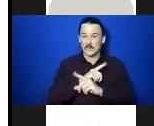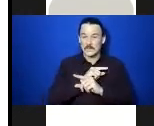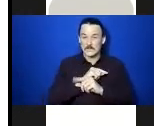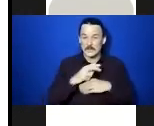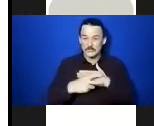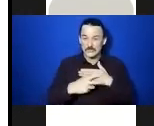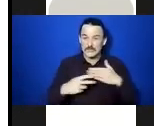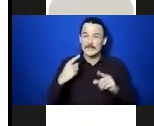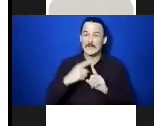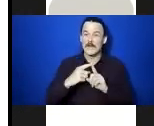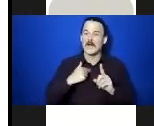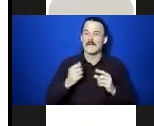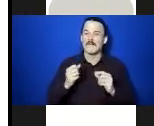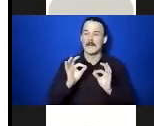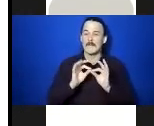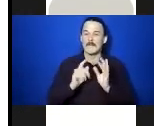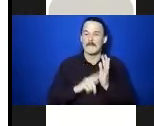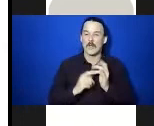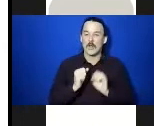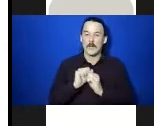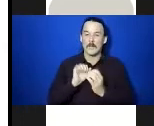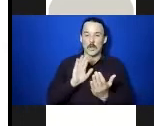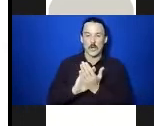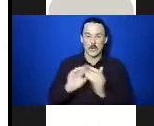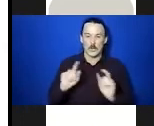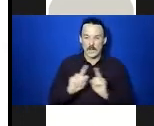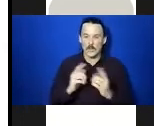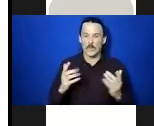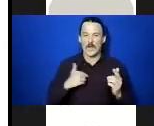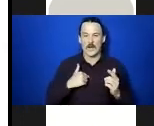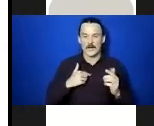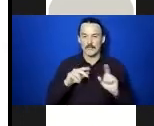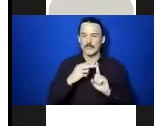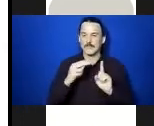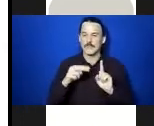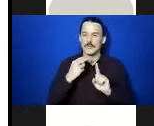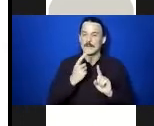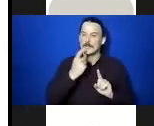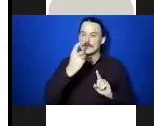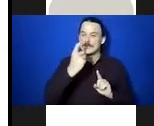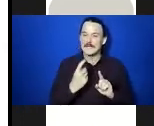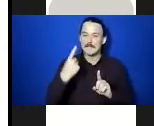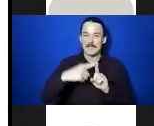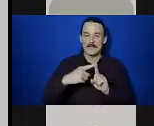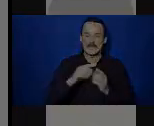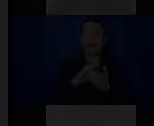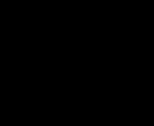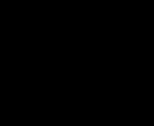run a blog as well where I review museum and heritage places. So thank you.